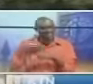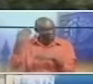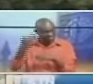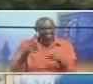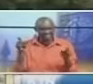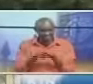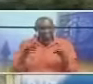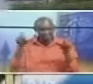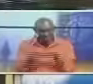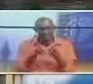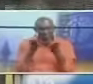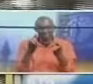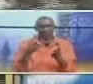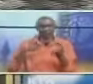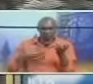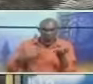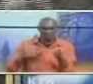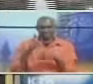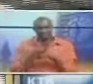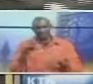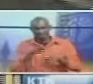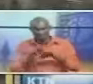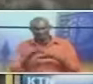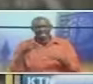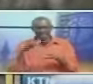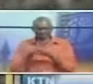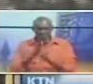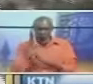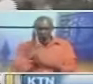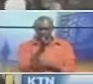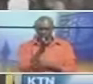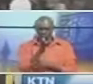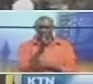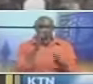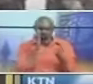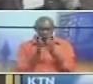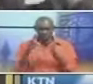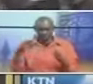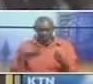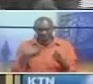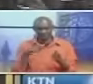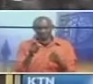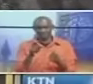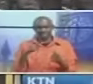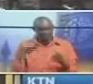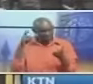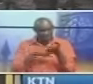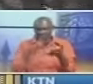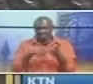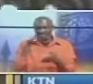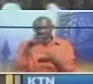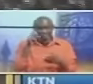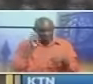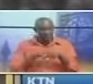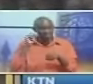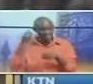day to ensure clinical accuracy and, of course, that there are no mishaps as Kenya